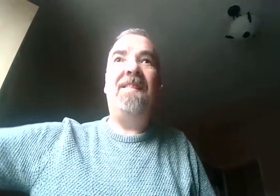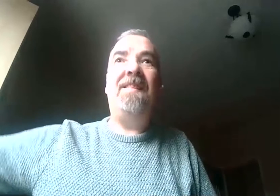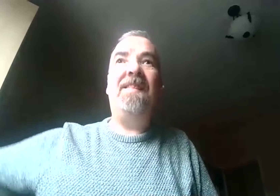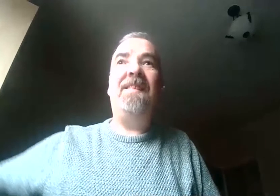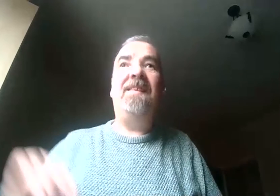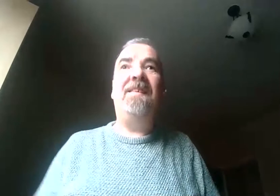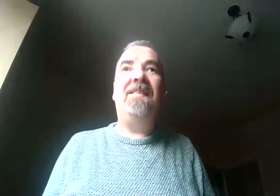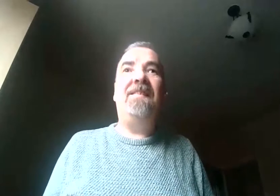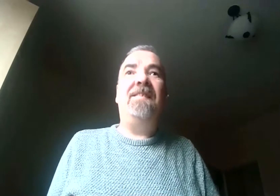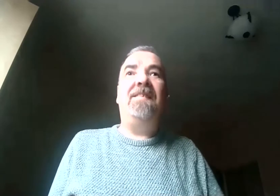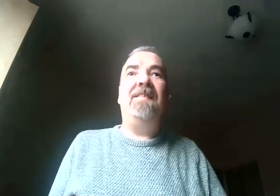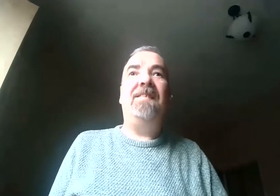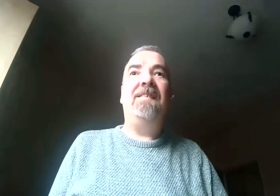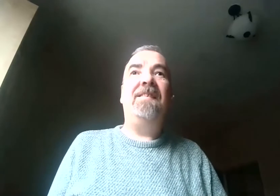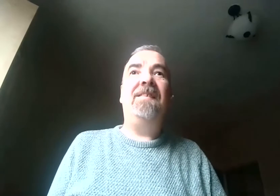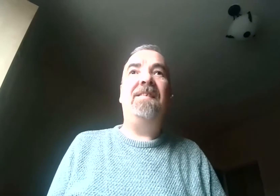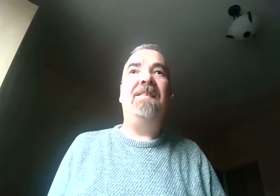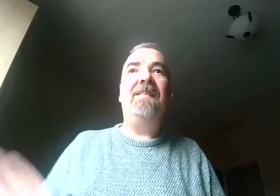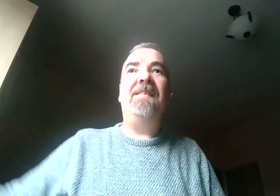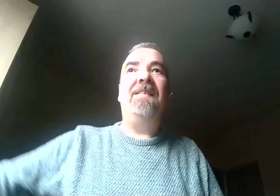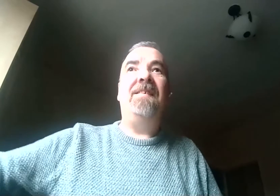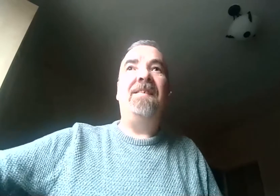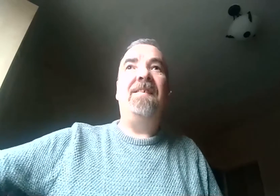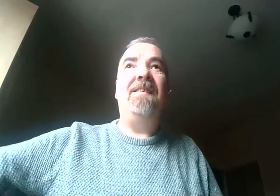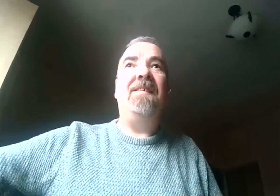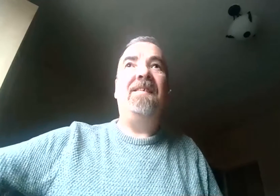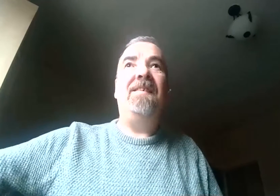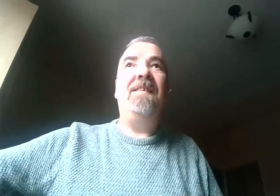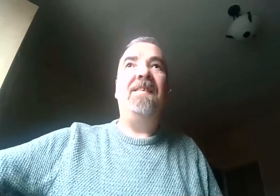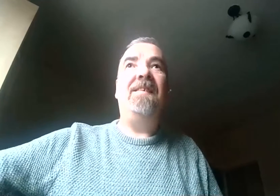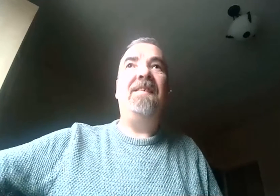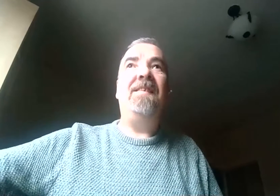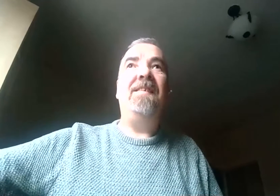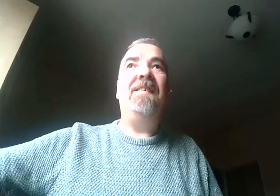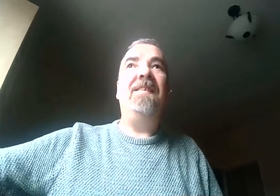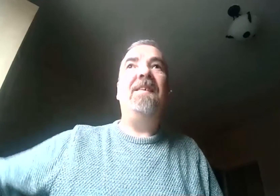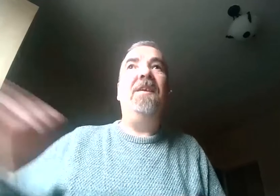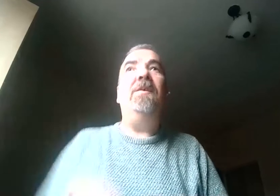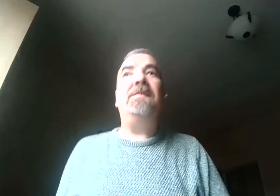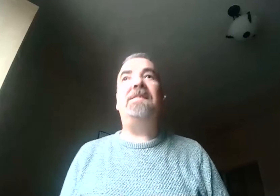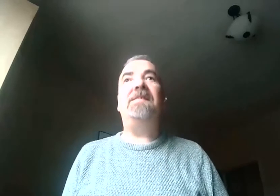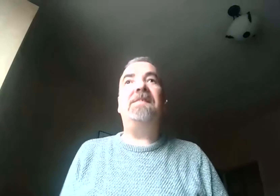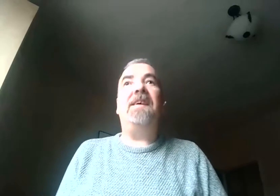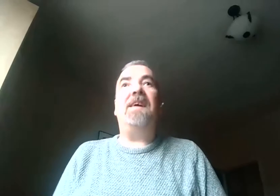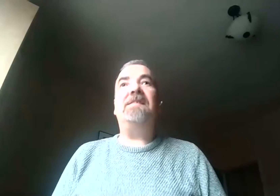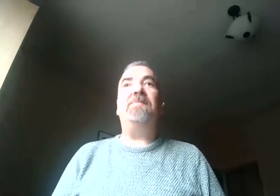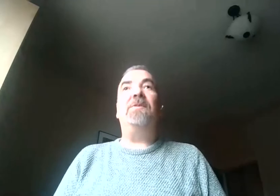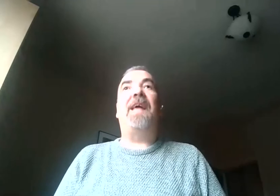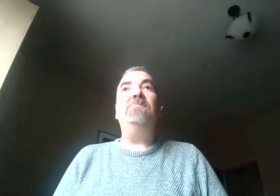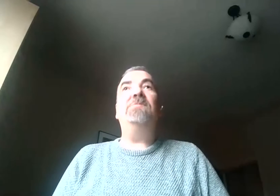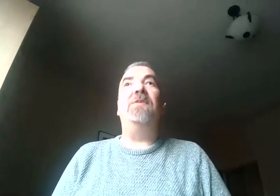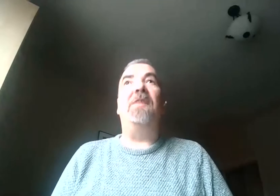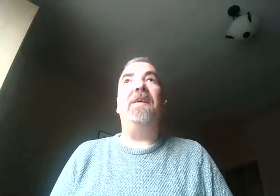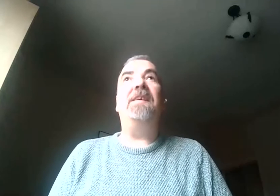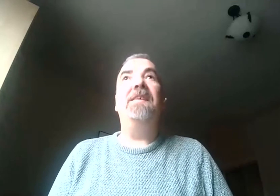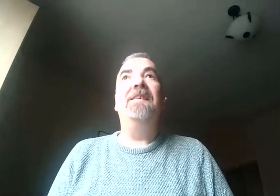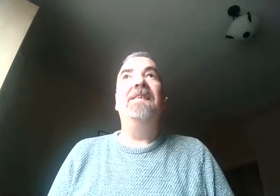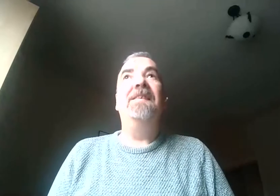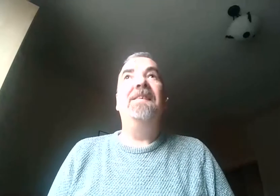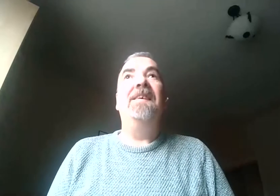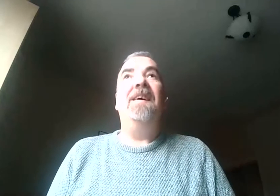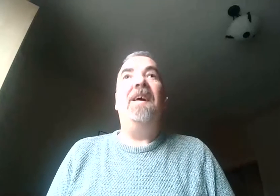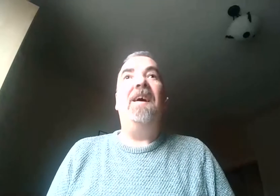televisions and the on-screen guides and programming and I don't know quite what. But is that what you're waiting for? No, this is the accessible games one, I